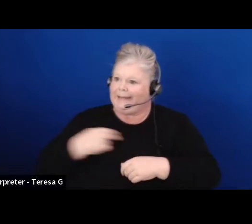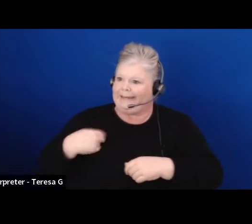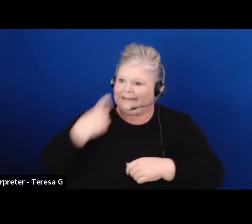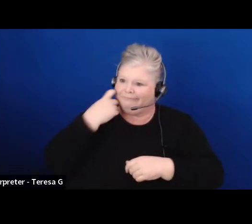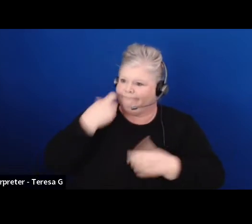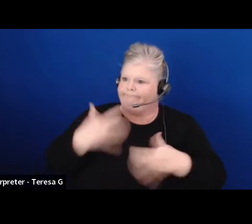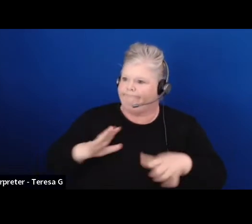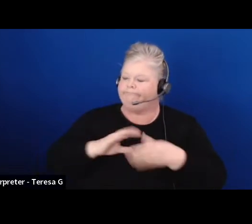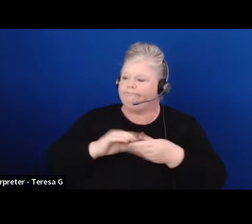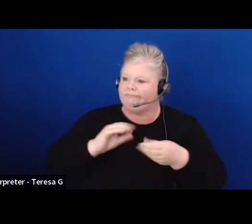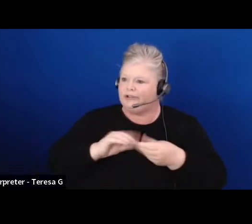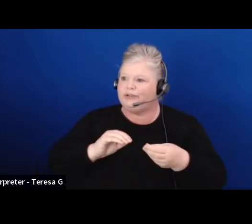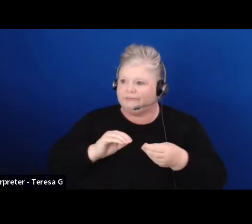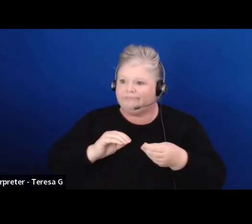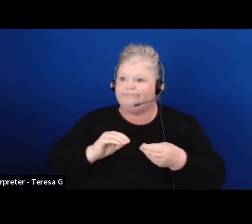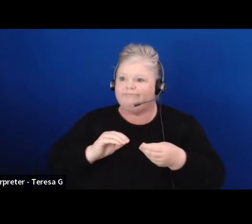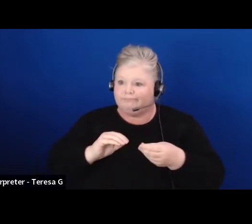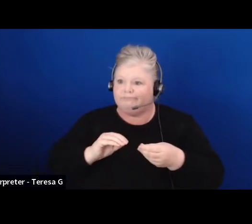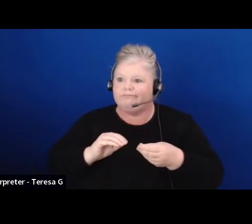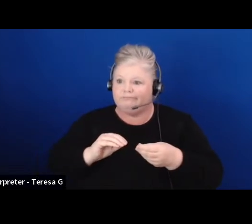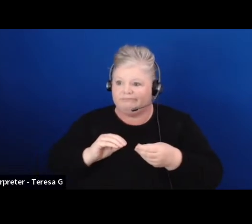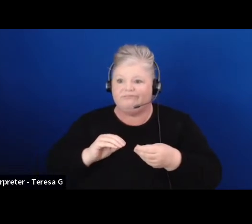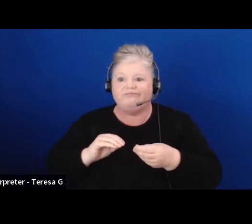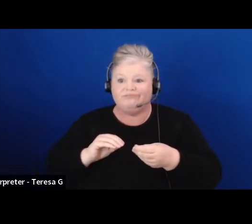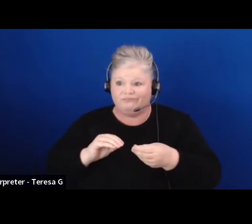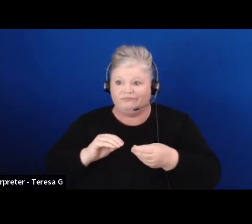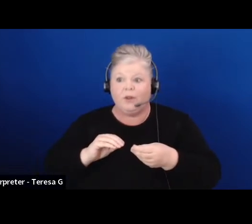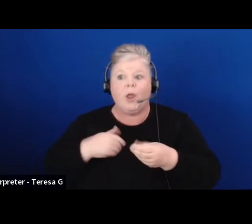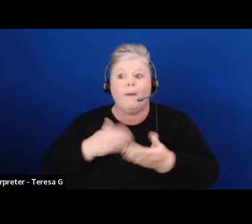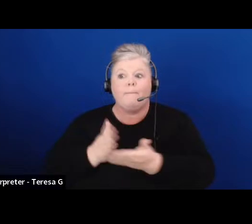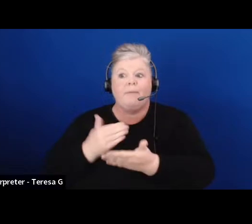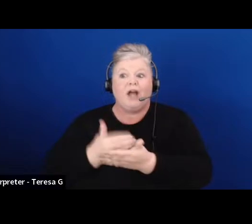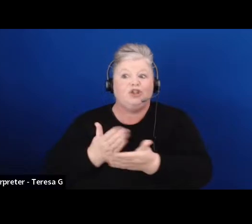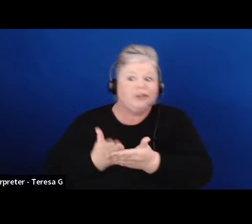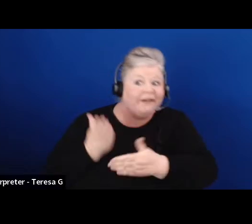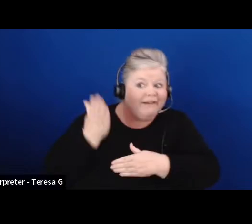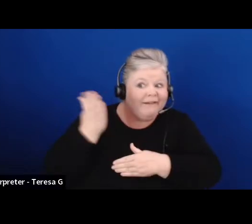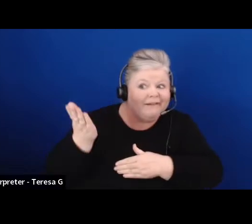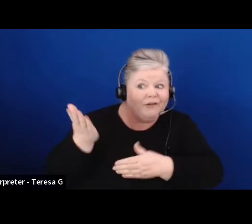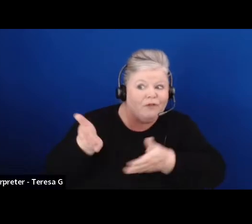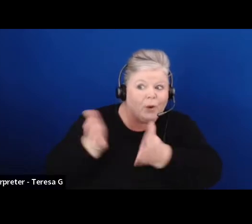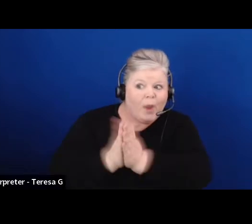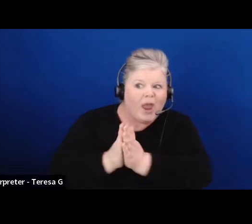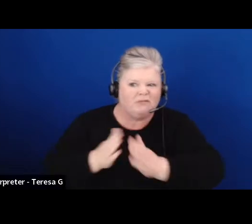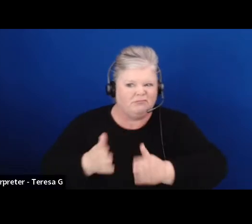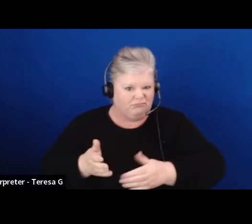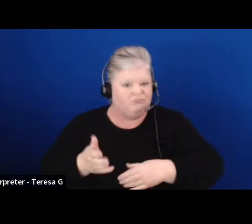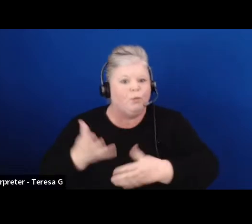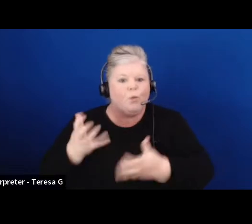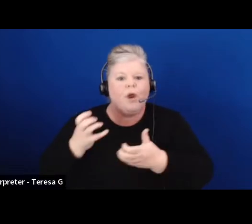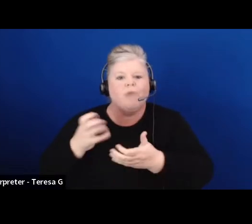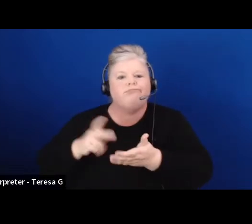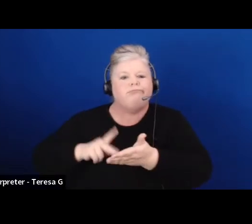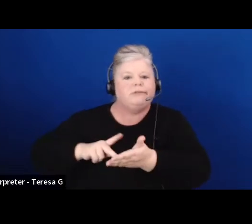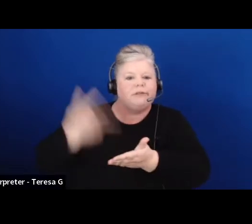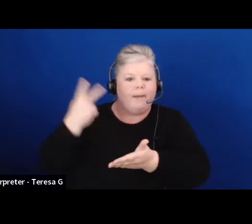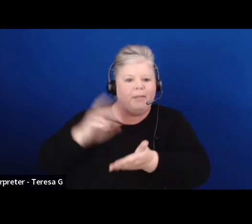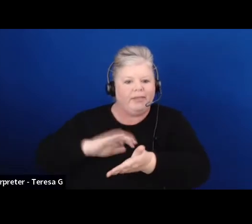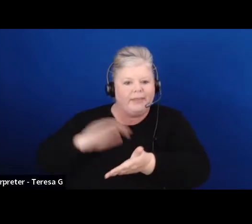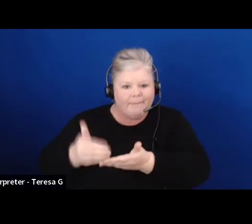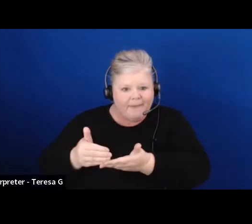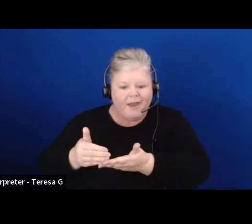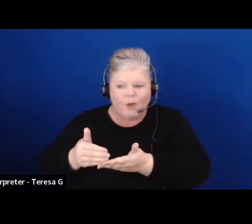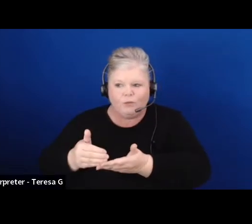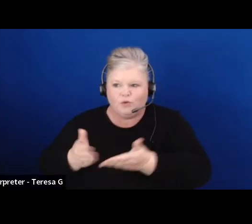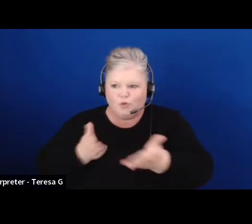mentioned in our budget request. We're asking for double the amount of money that we've had to serve